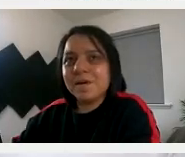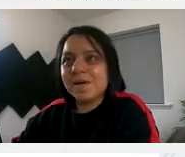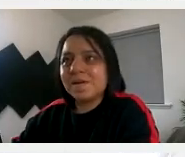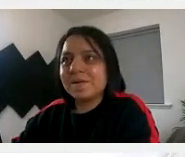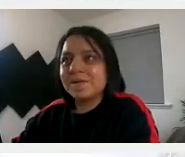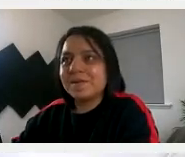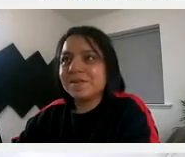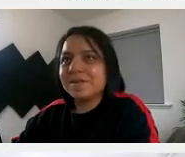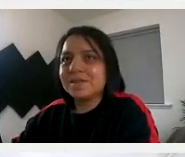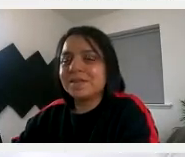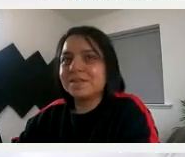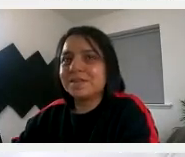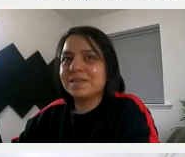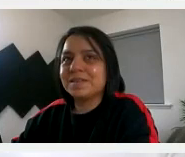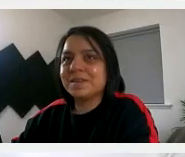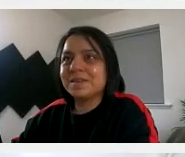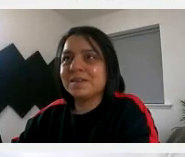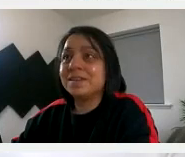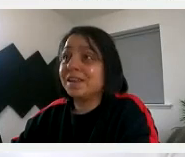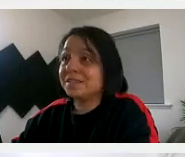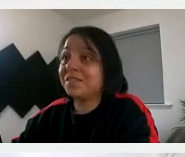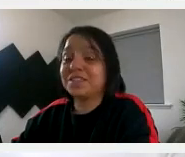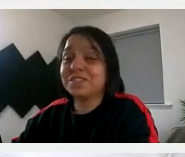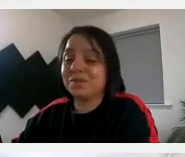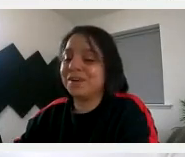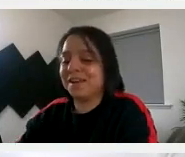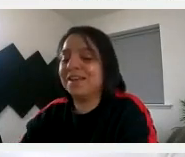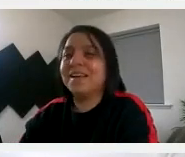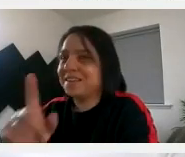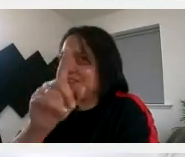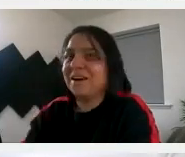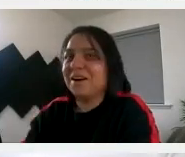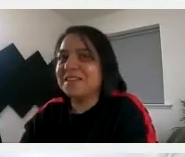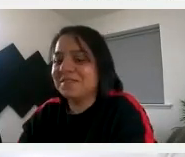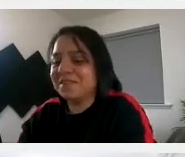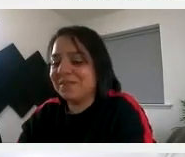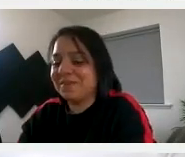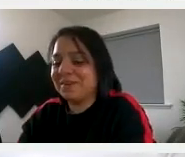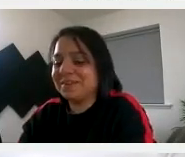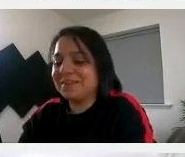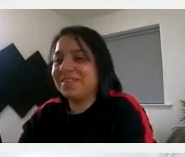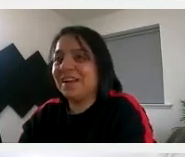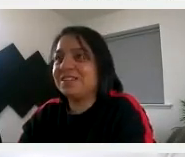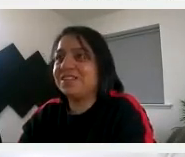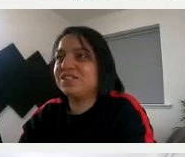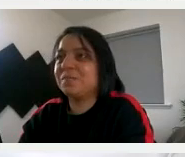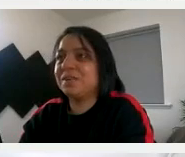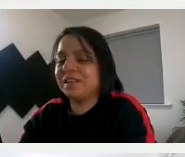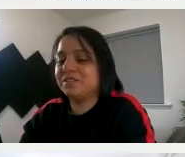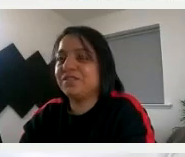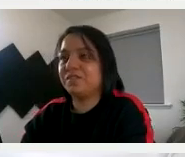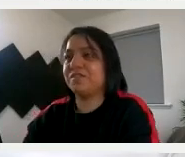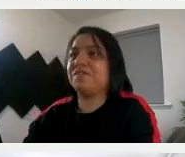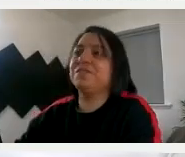Yeah, Iceland is actually shop in the UK. Yes, there is a shop. Okay. Harsh has given you that one. There is an Iceland shop. It